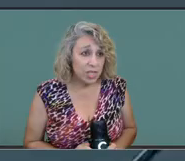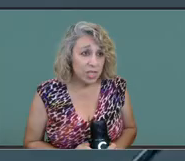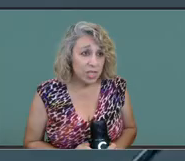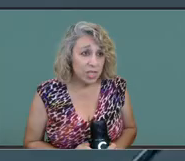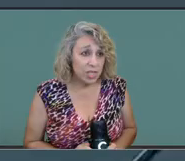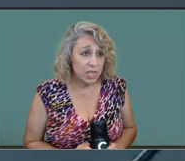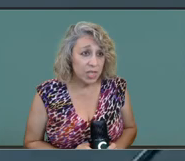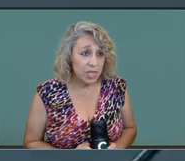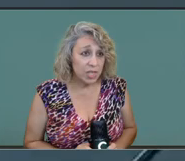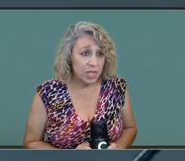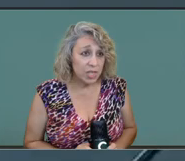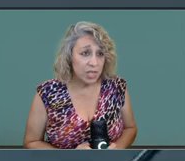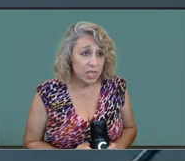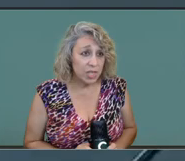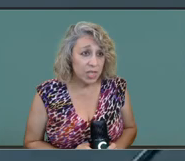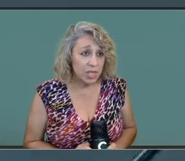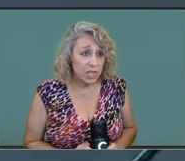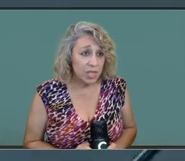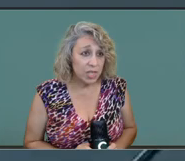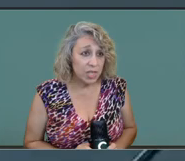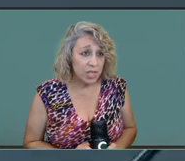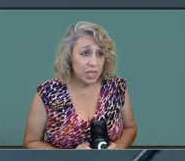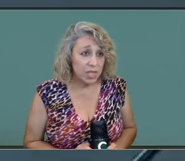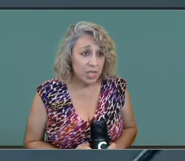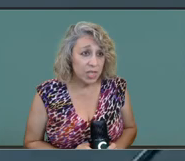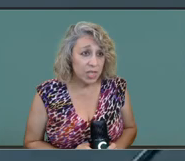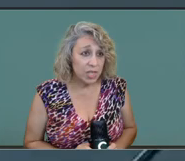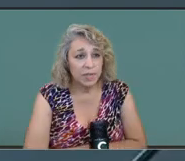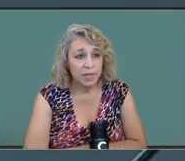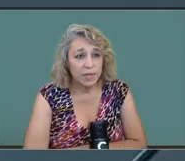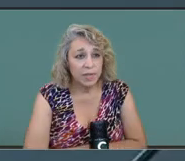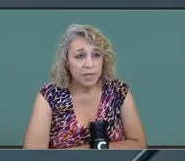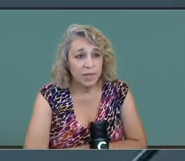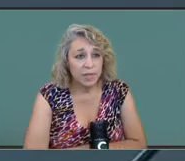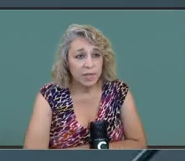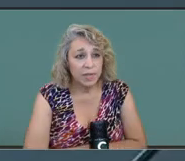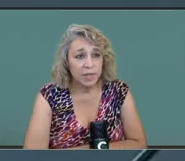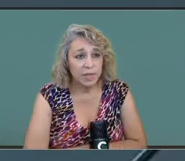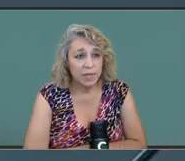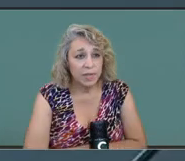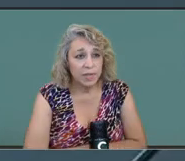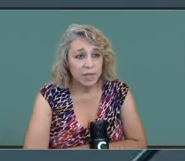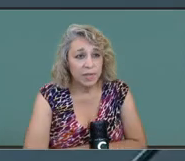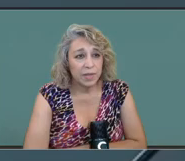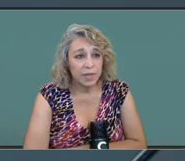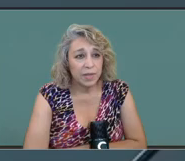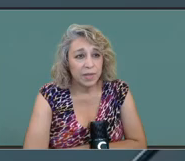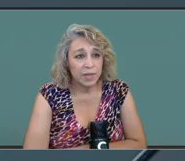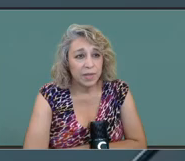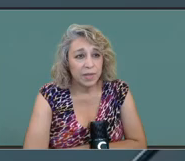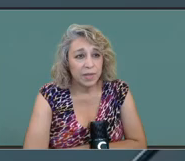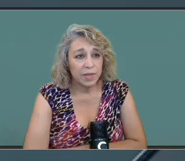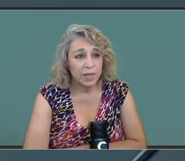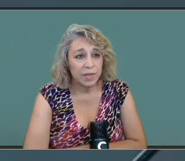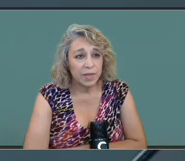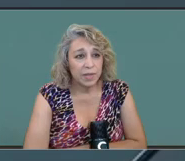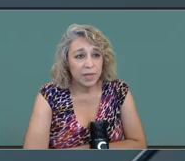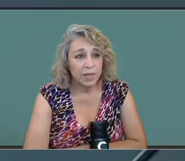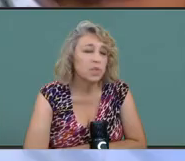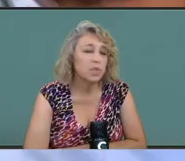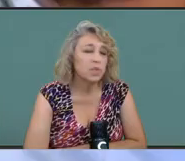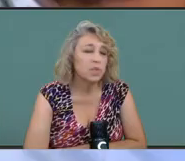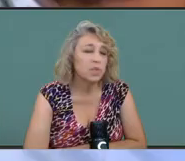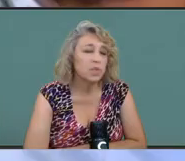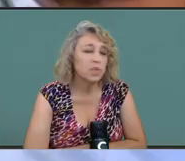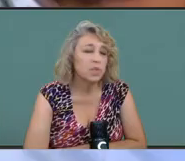state. Not even does Donald Trump be taken care of so many people, by so many people, so